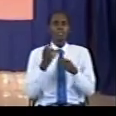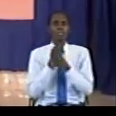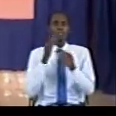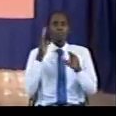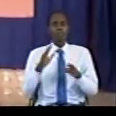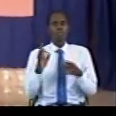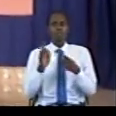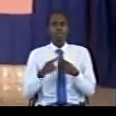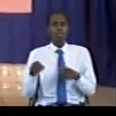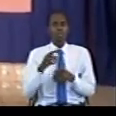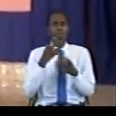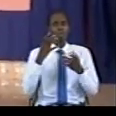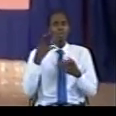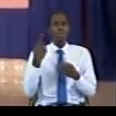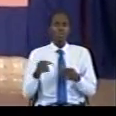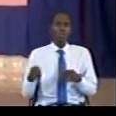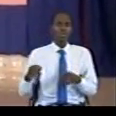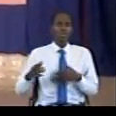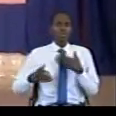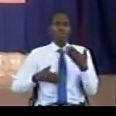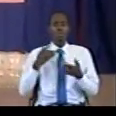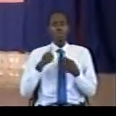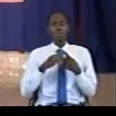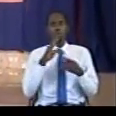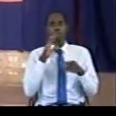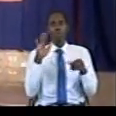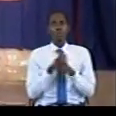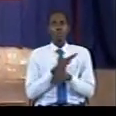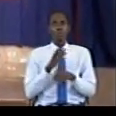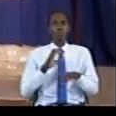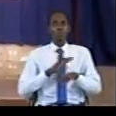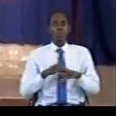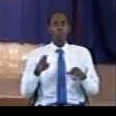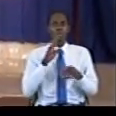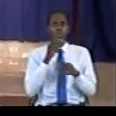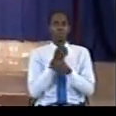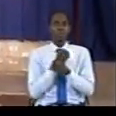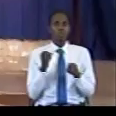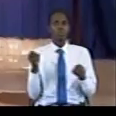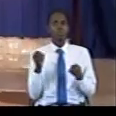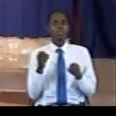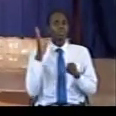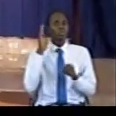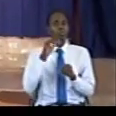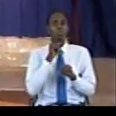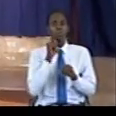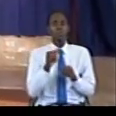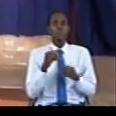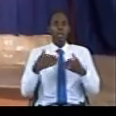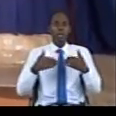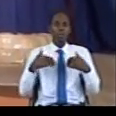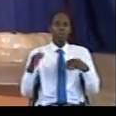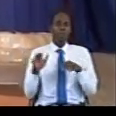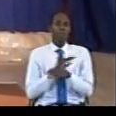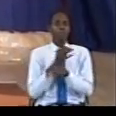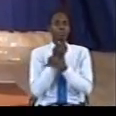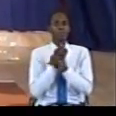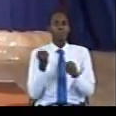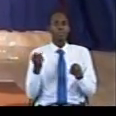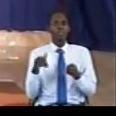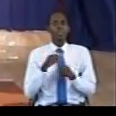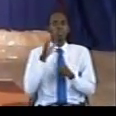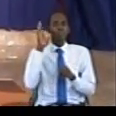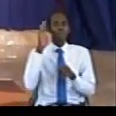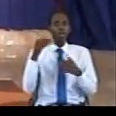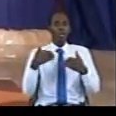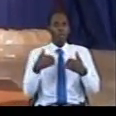their joy to be full. If they don't get saved, their joy is not going to be full. They're going to have salvation. They're going to have redemption. They're